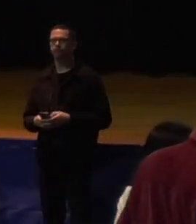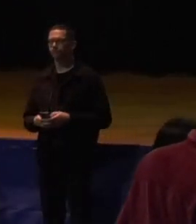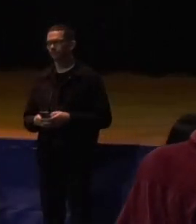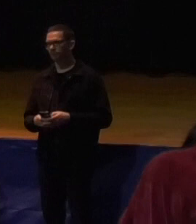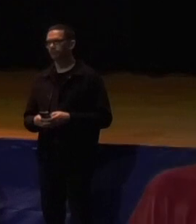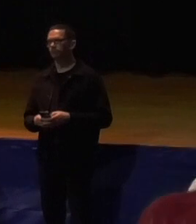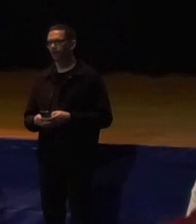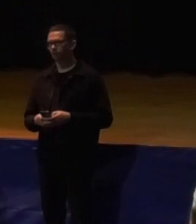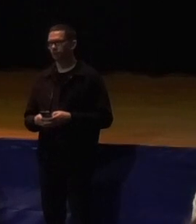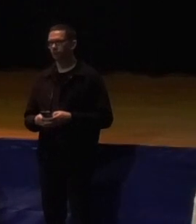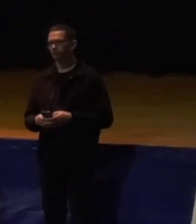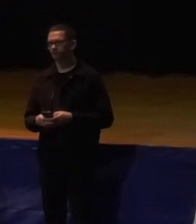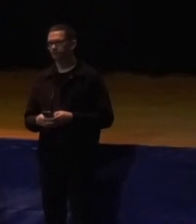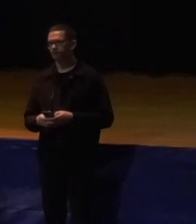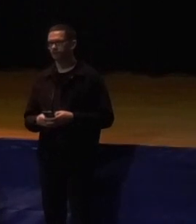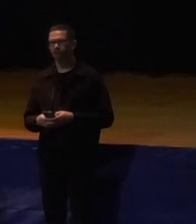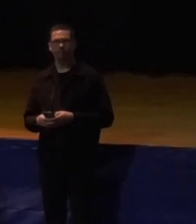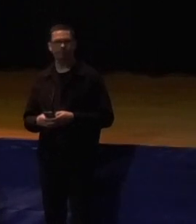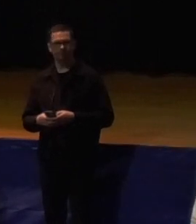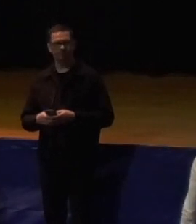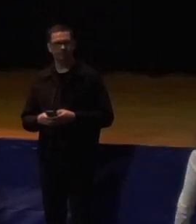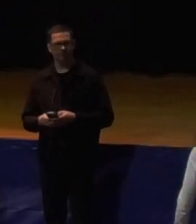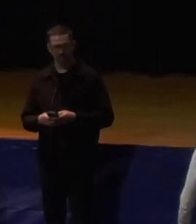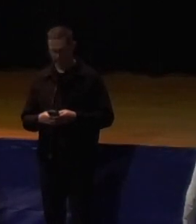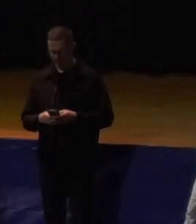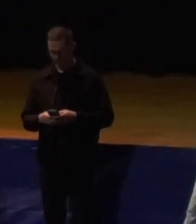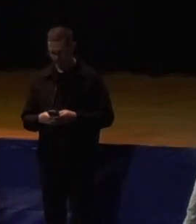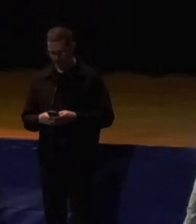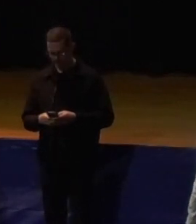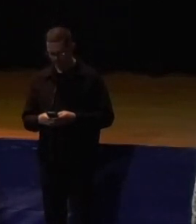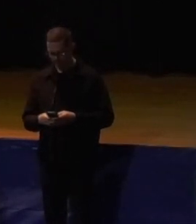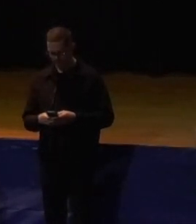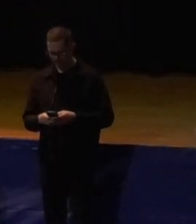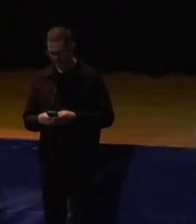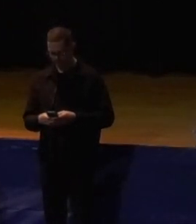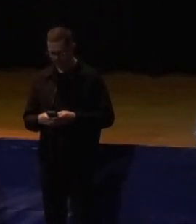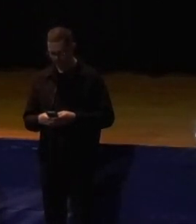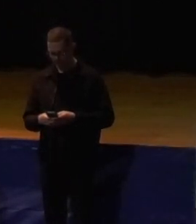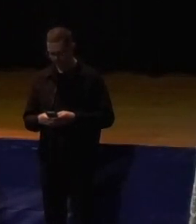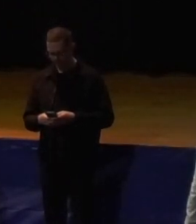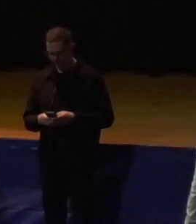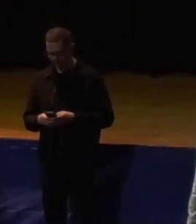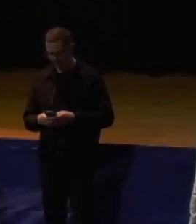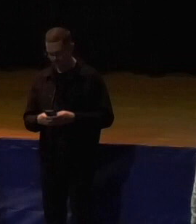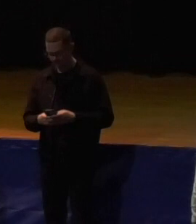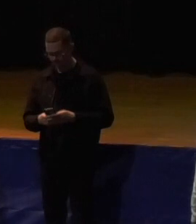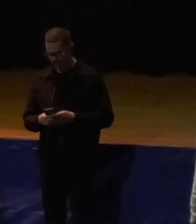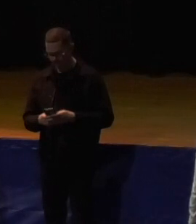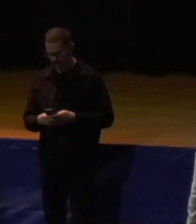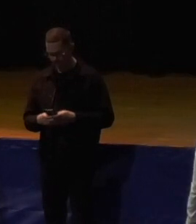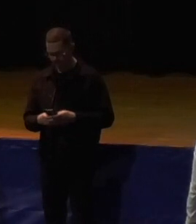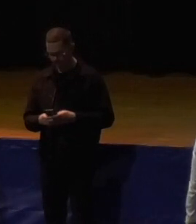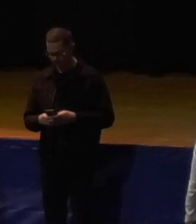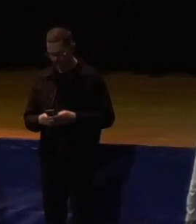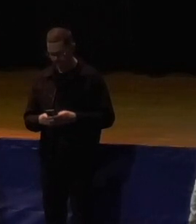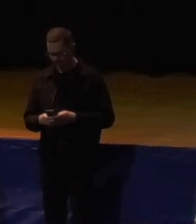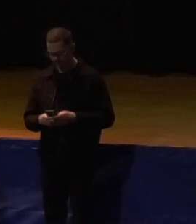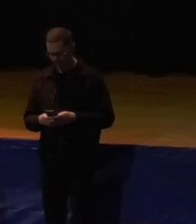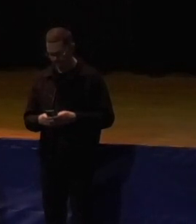Do you guys want to, should we get rolling? Okay. Are you going to stand up here or just come up for your slides?